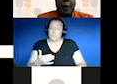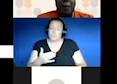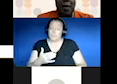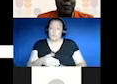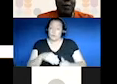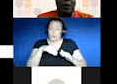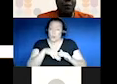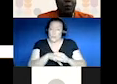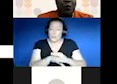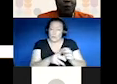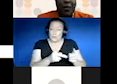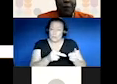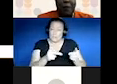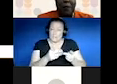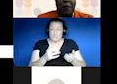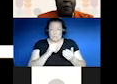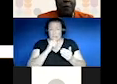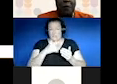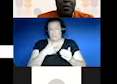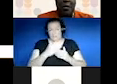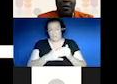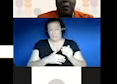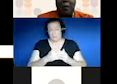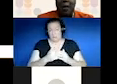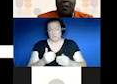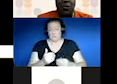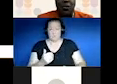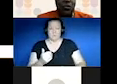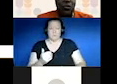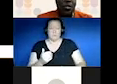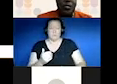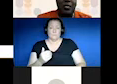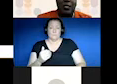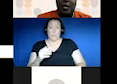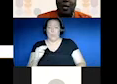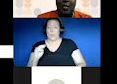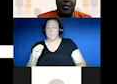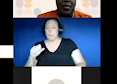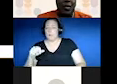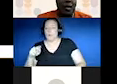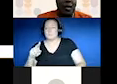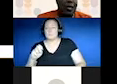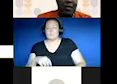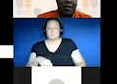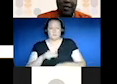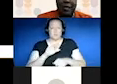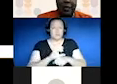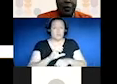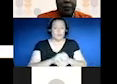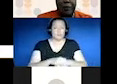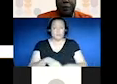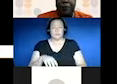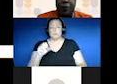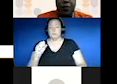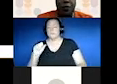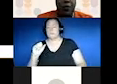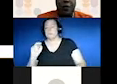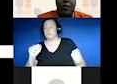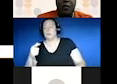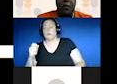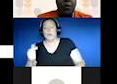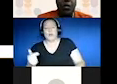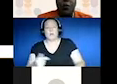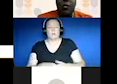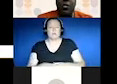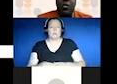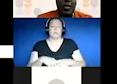spaces that might be uncomfortable for them, whether it be mosques, churches, synagogues, whether it